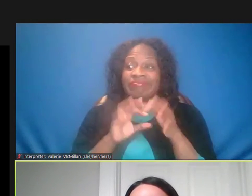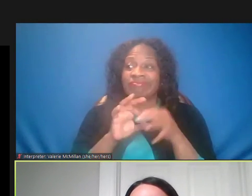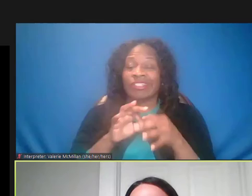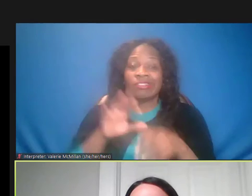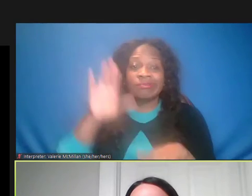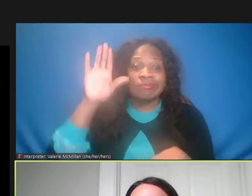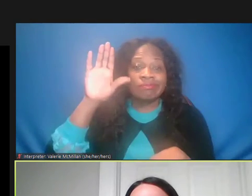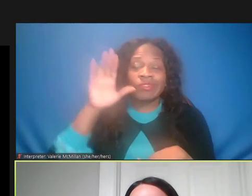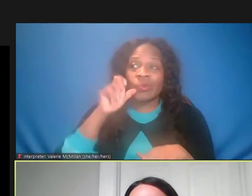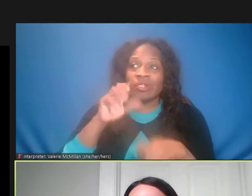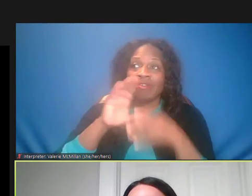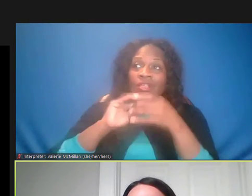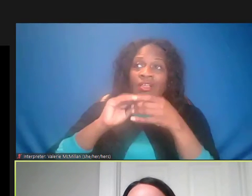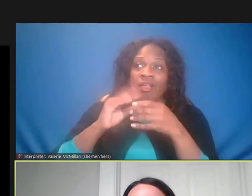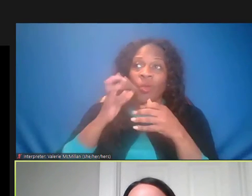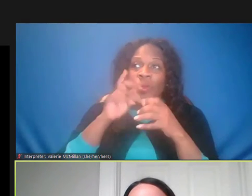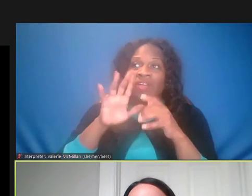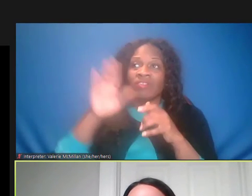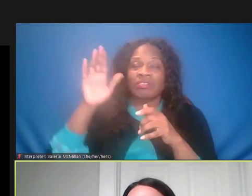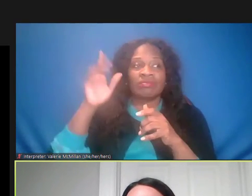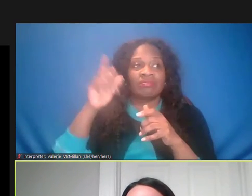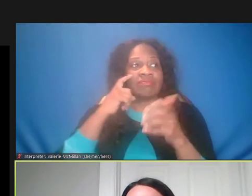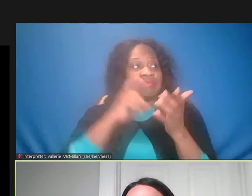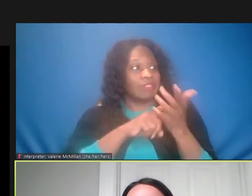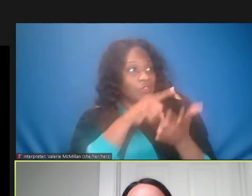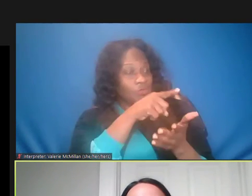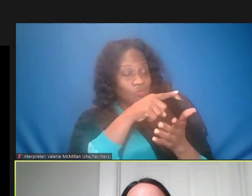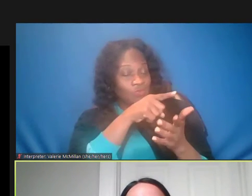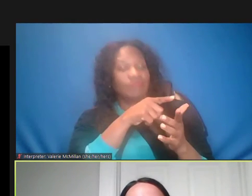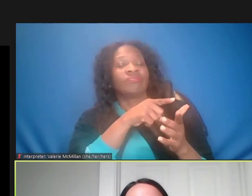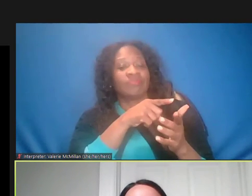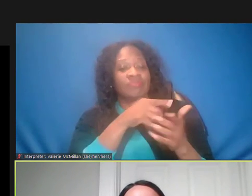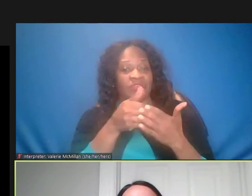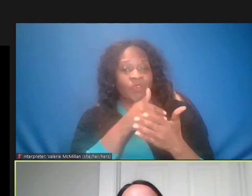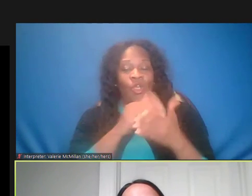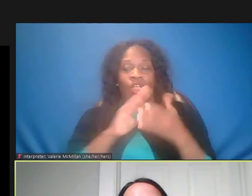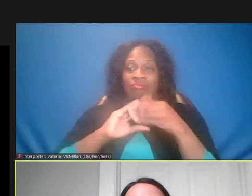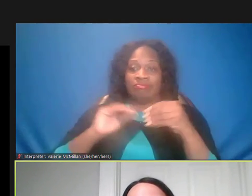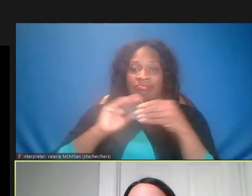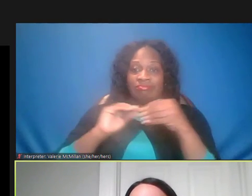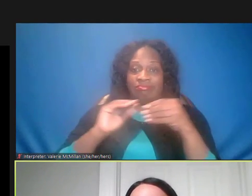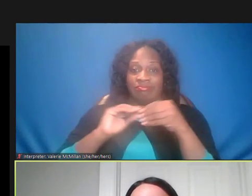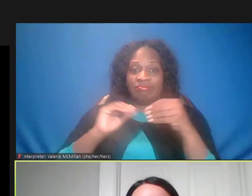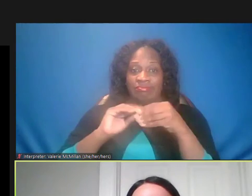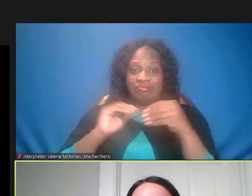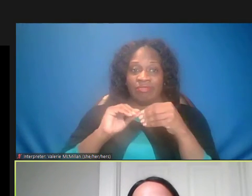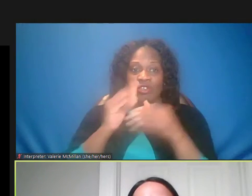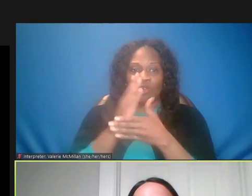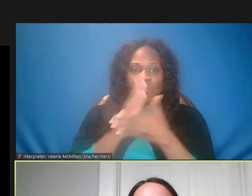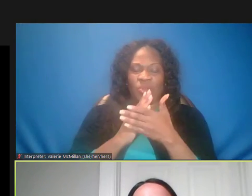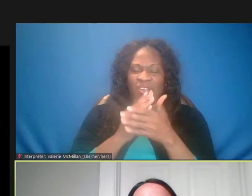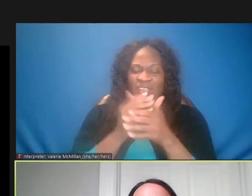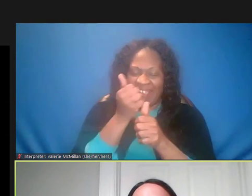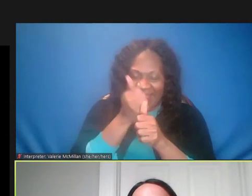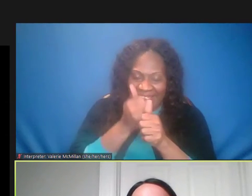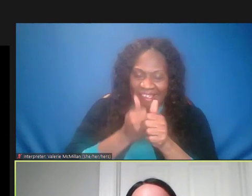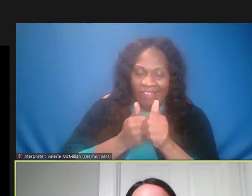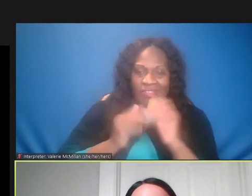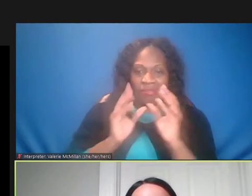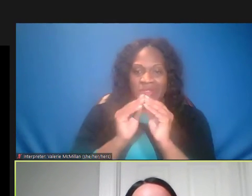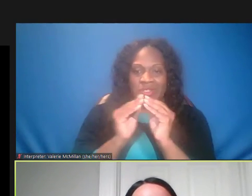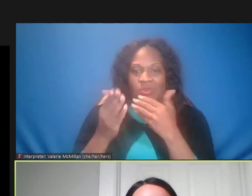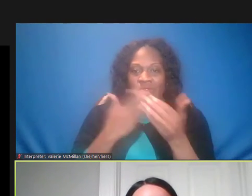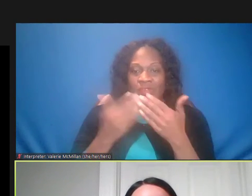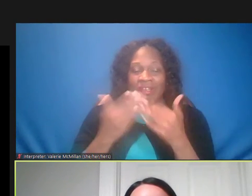want to speak or waiting for the facilitator to recognize you before you talk should be part of every meeting, regardless of